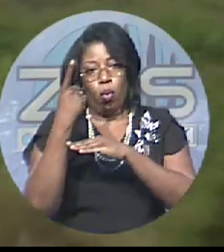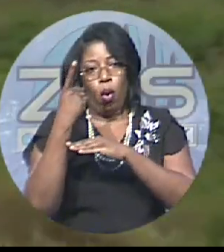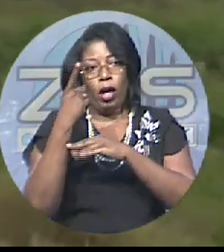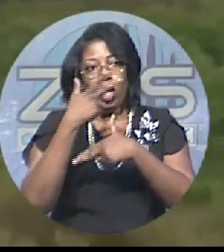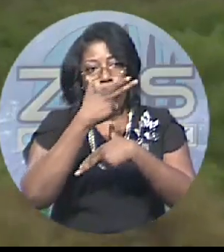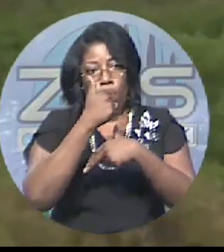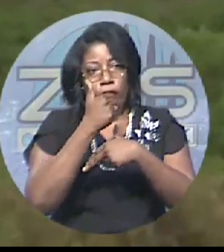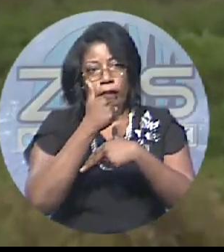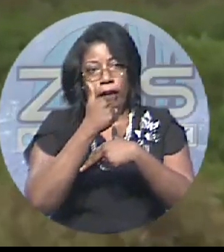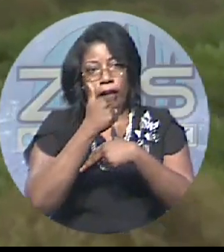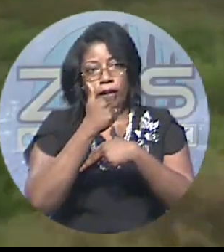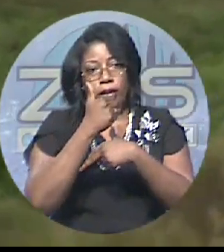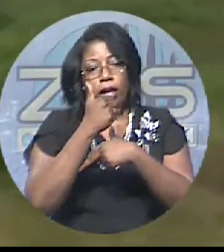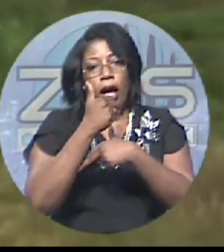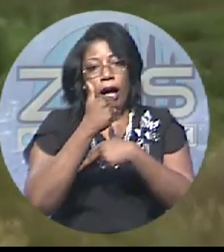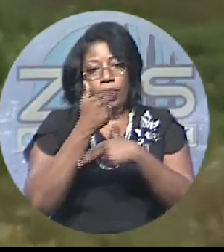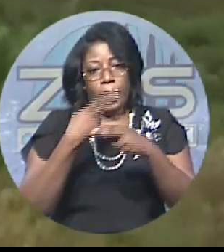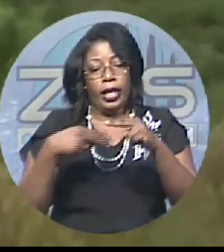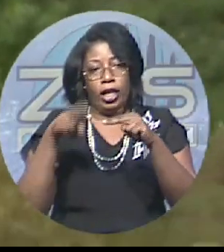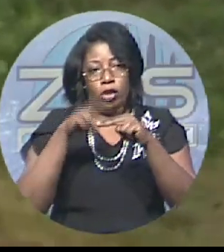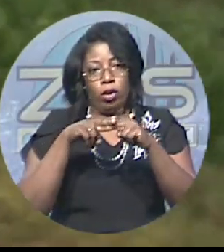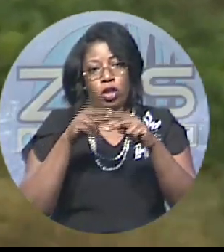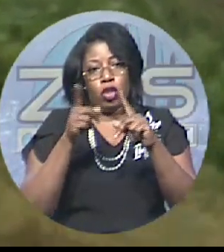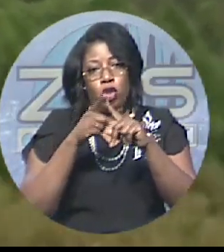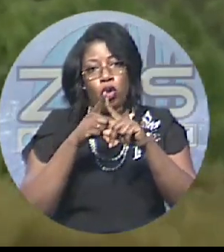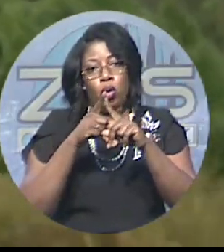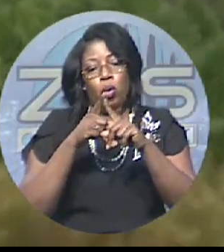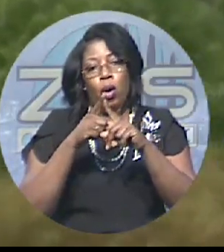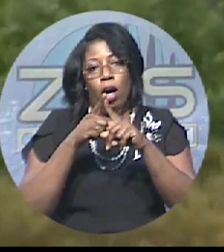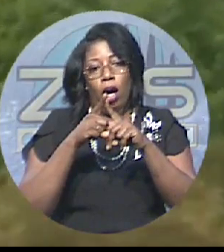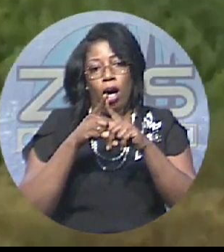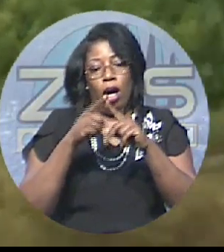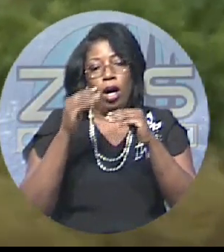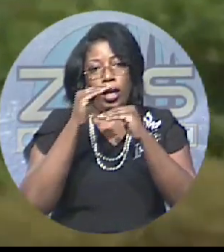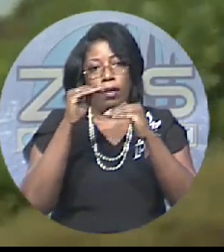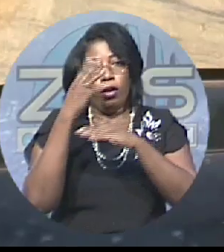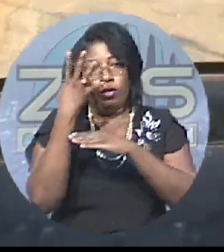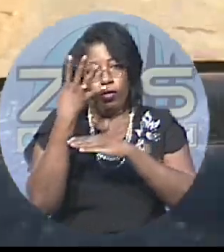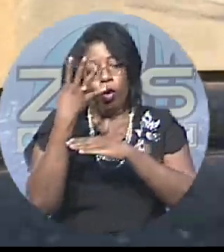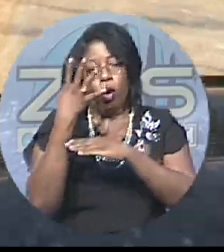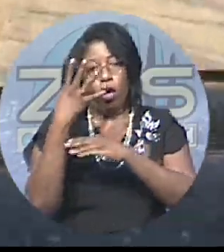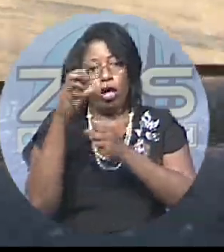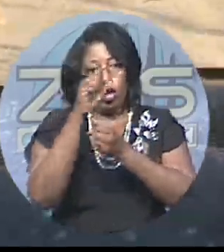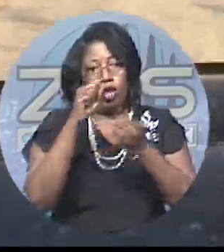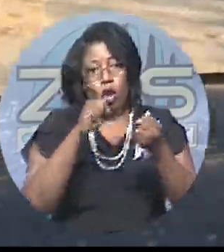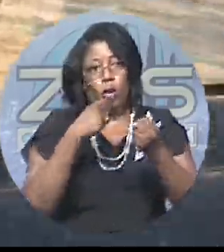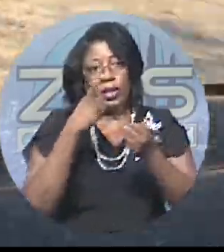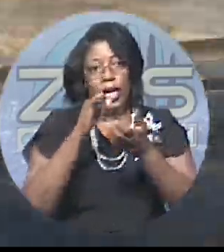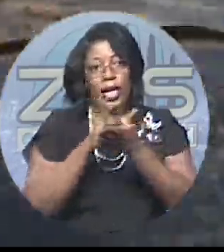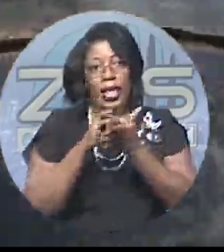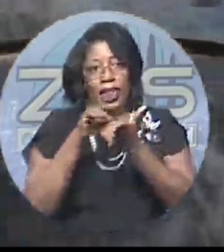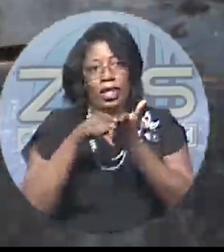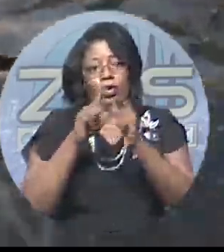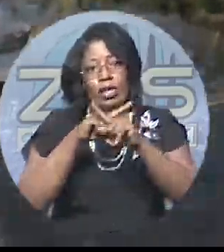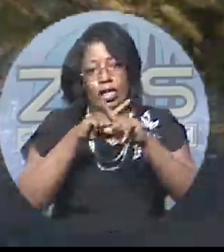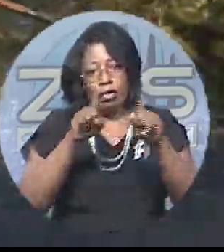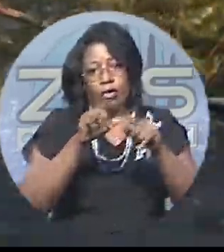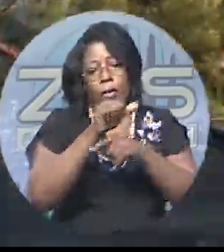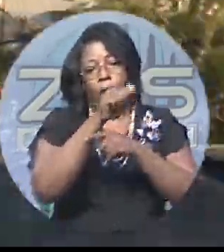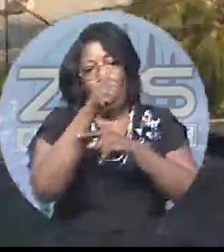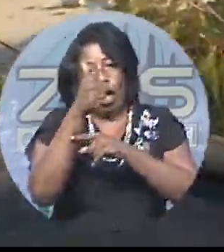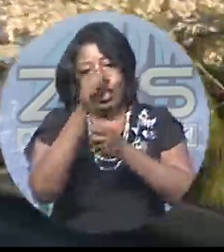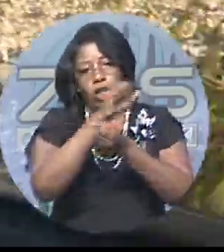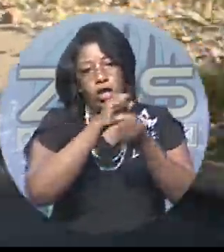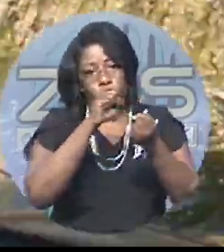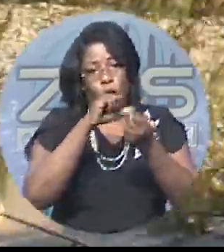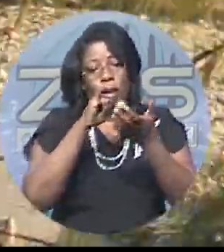and eventually grew to a powerful Category 4 storm in the Bahamas. Dean says Joaquin was different from other storms that have